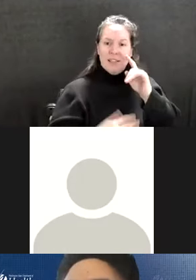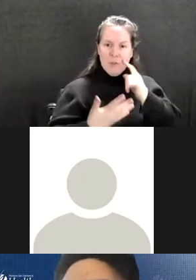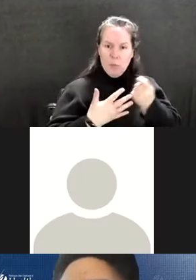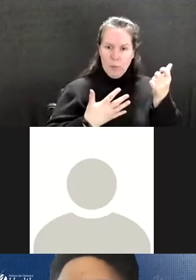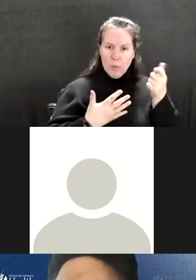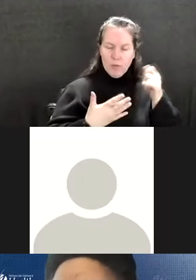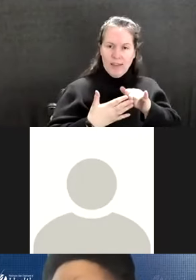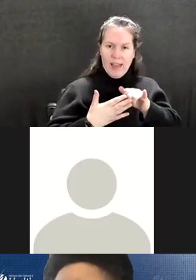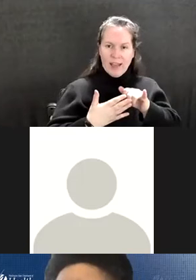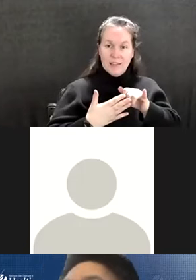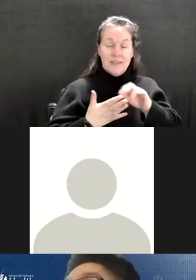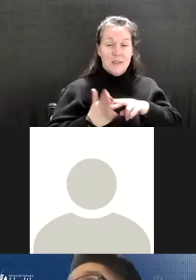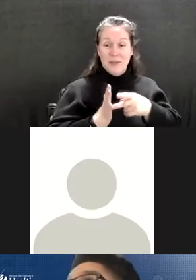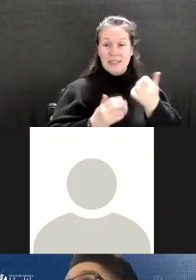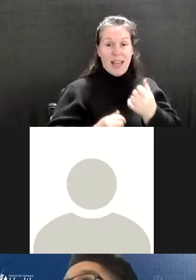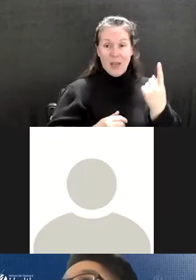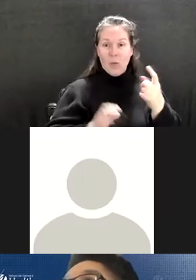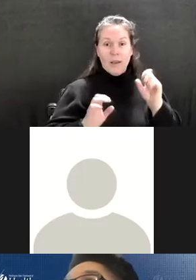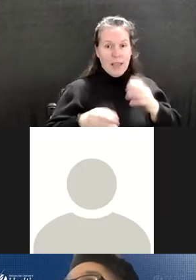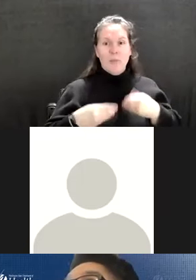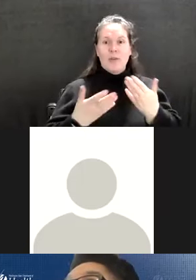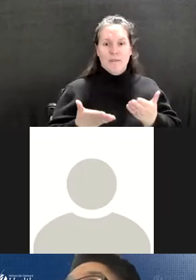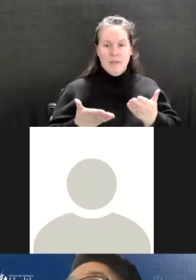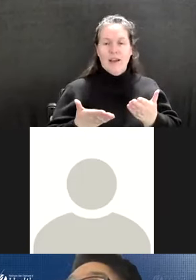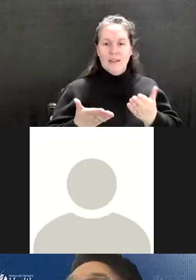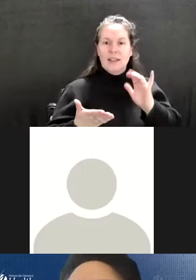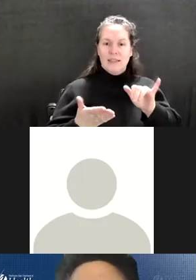then anyone could perform